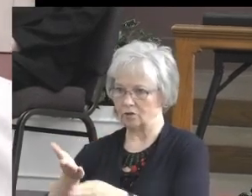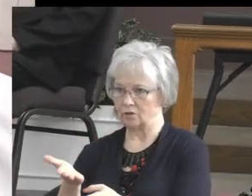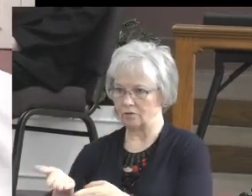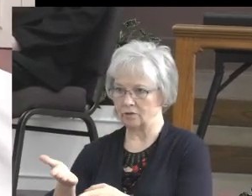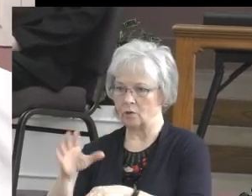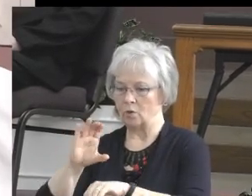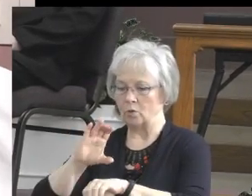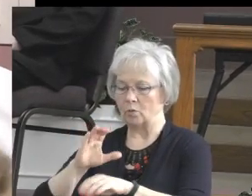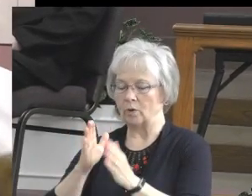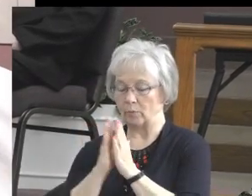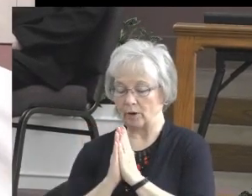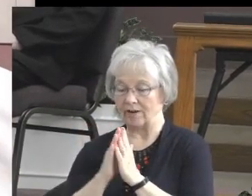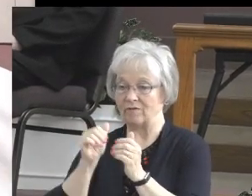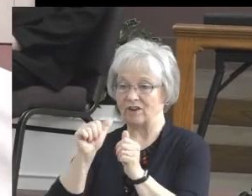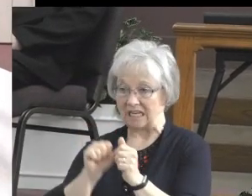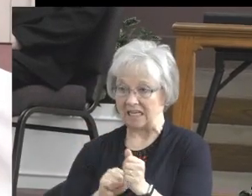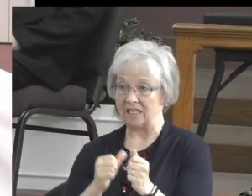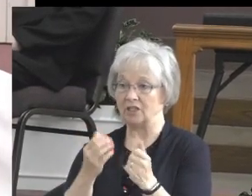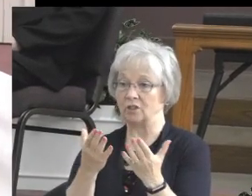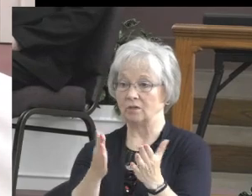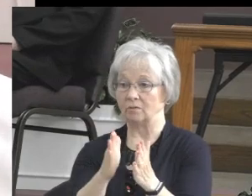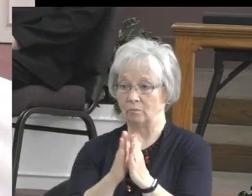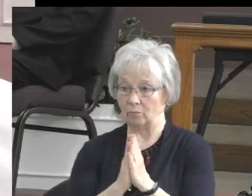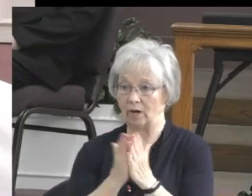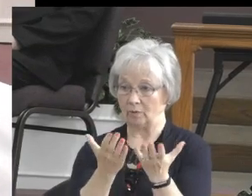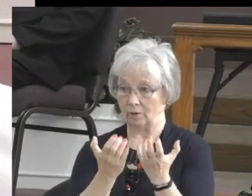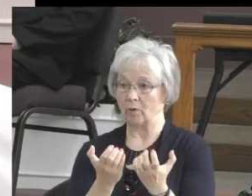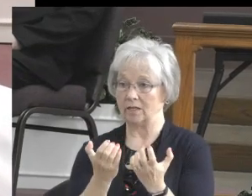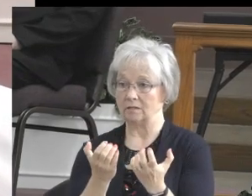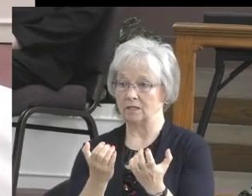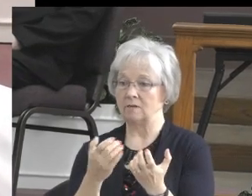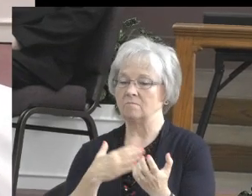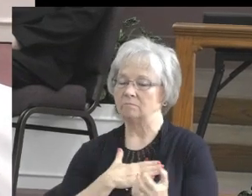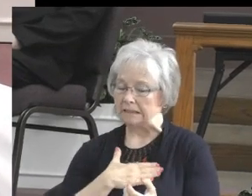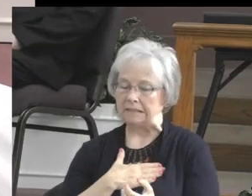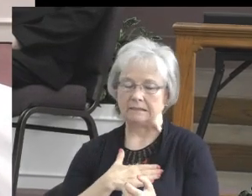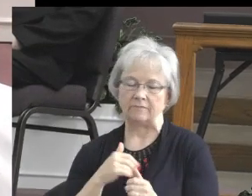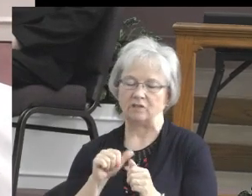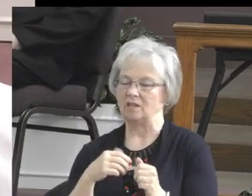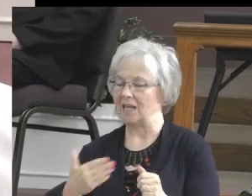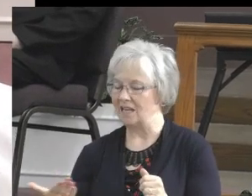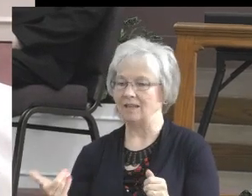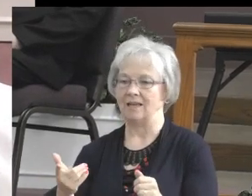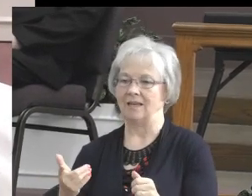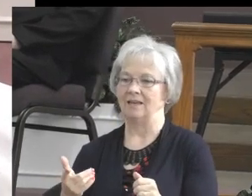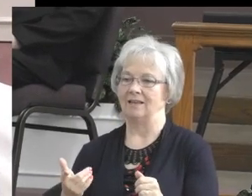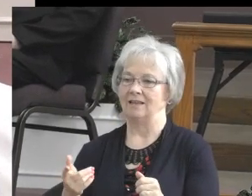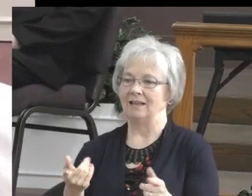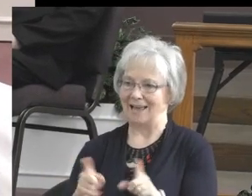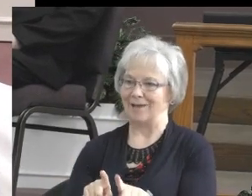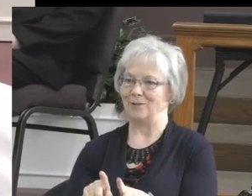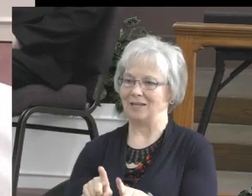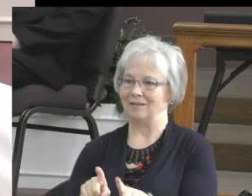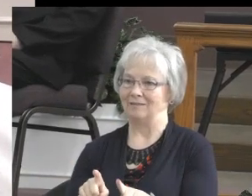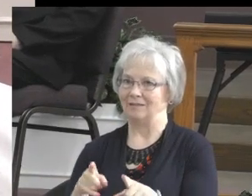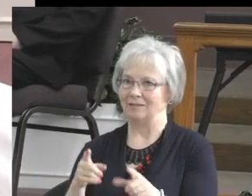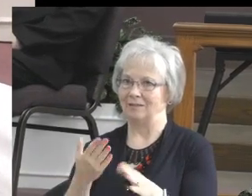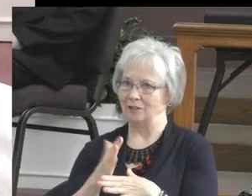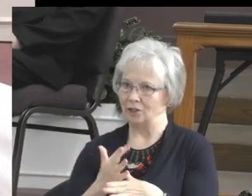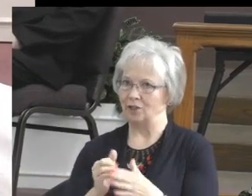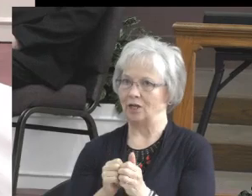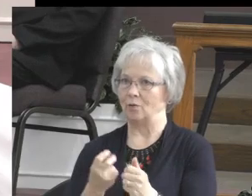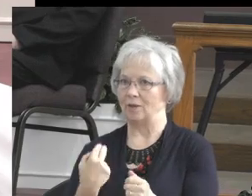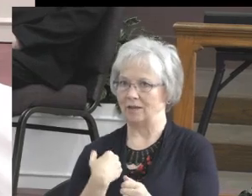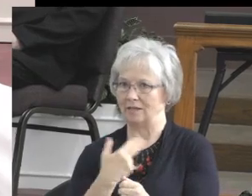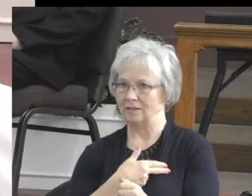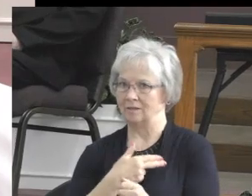each and every one of those. And so please, if there's anything we can be praying about that you know of, share that with us so that we